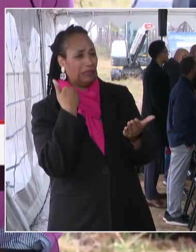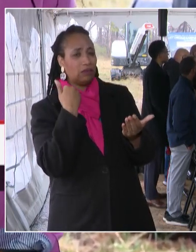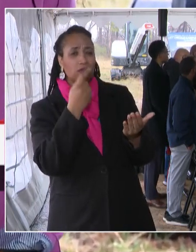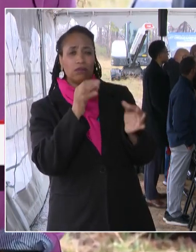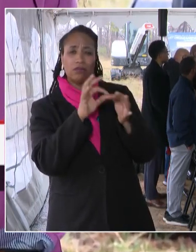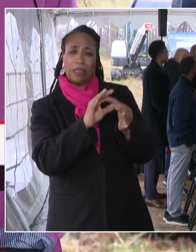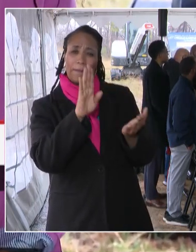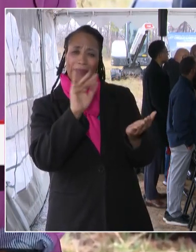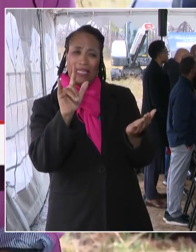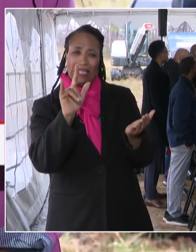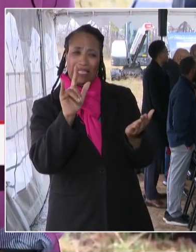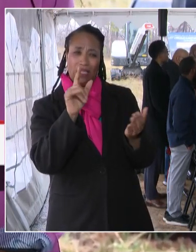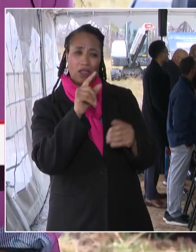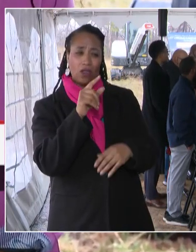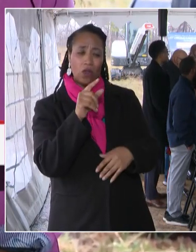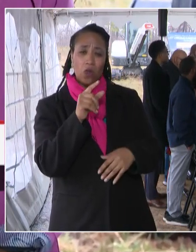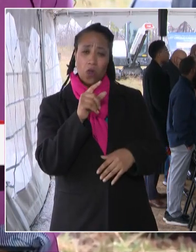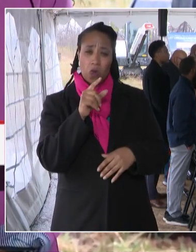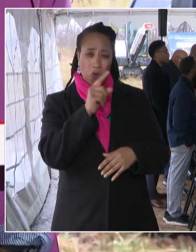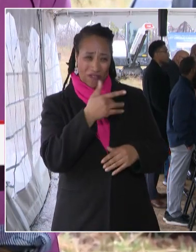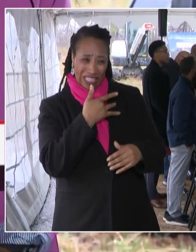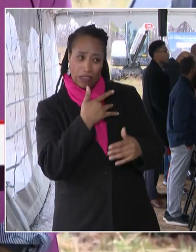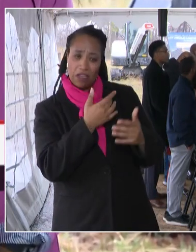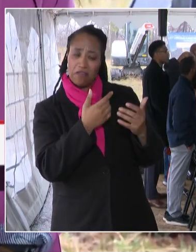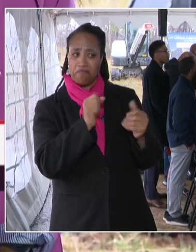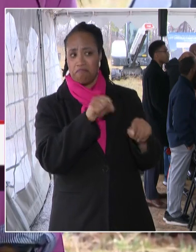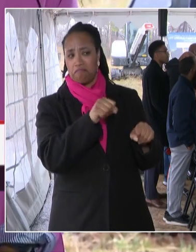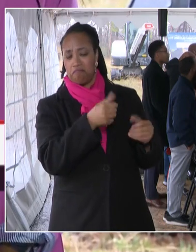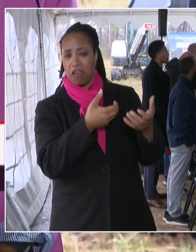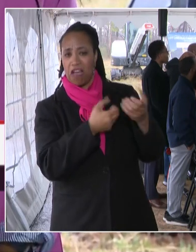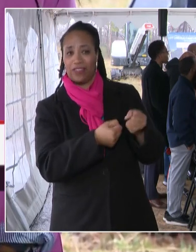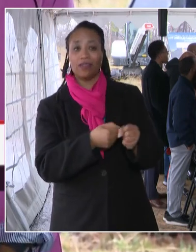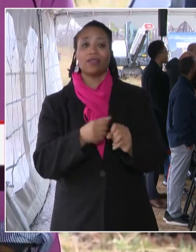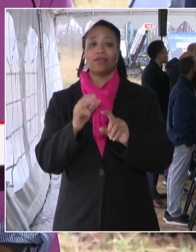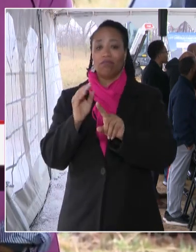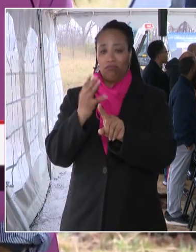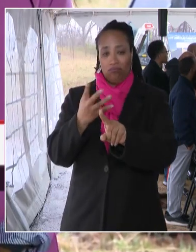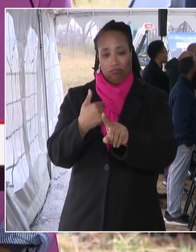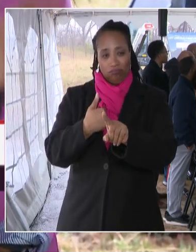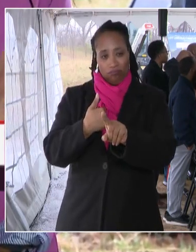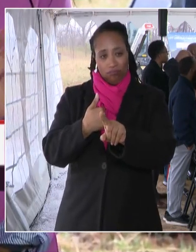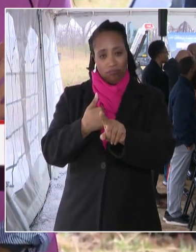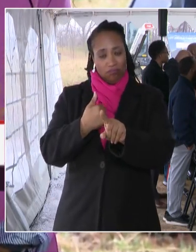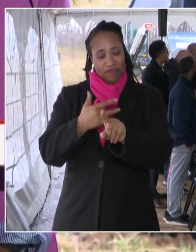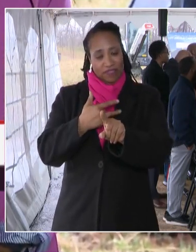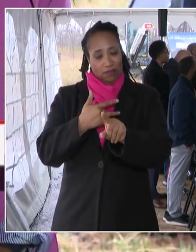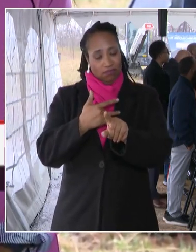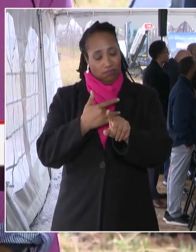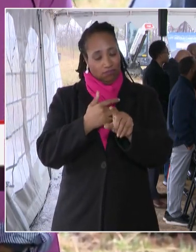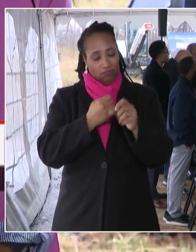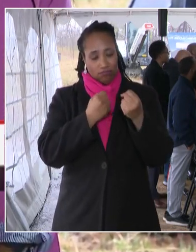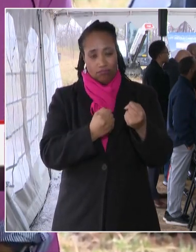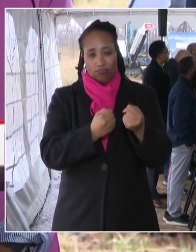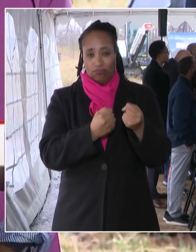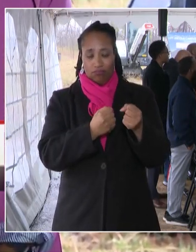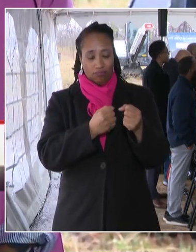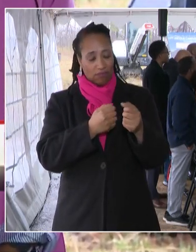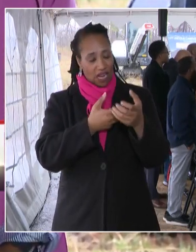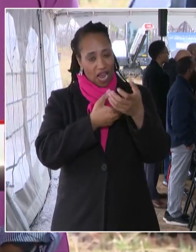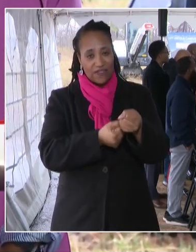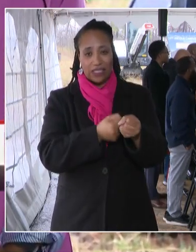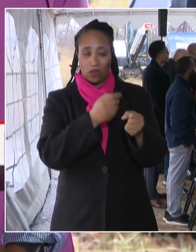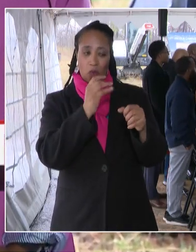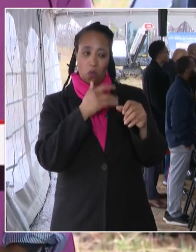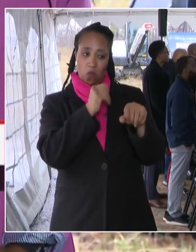with them to get this resolved. We do. I can't say more than that because I don't have a date. I don't have the kind